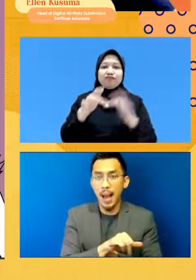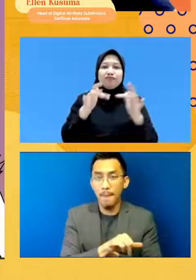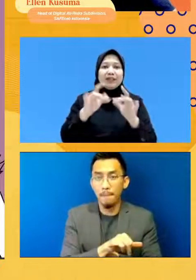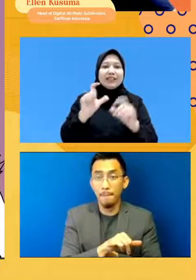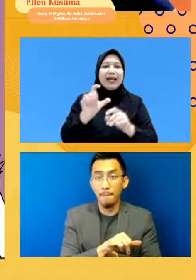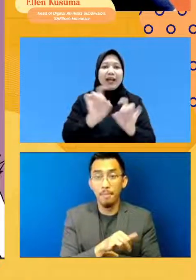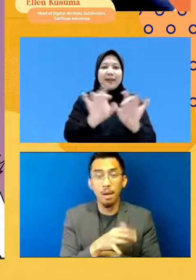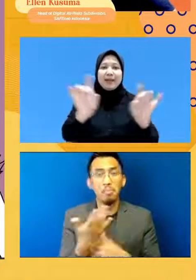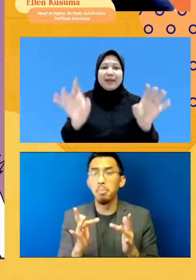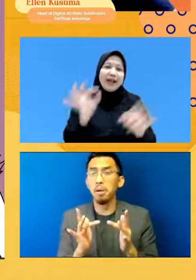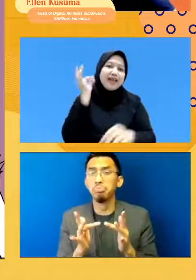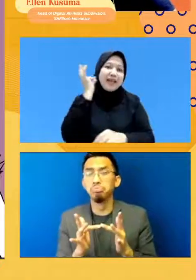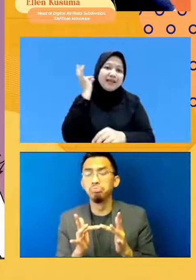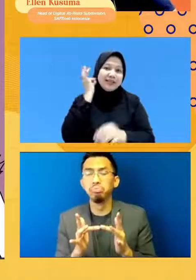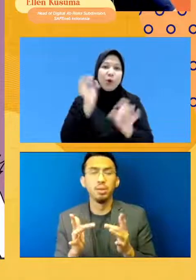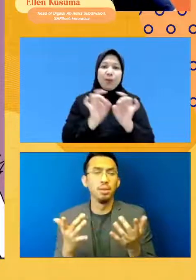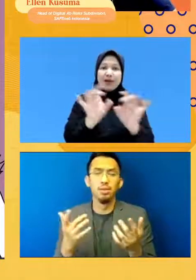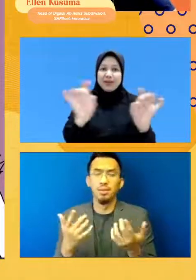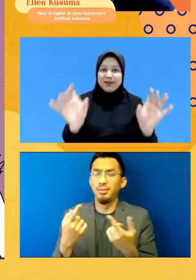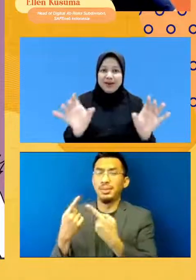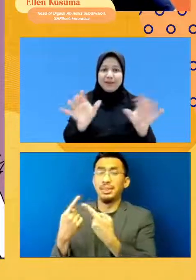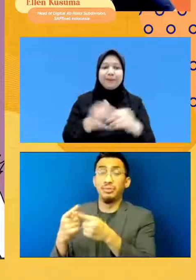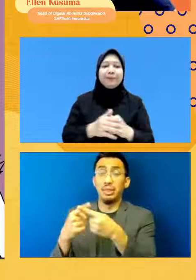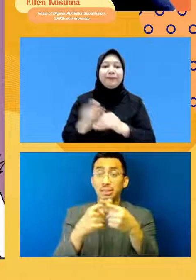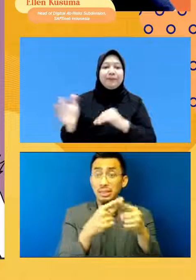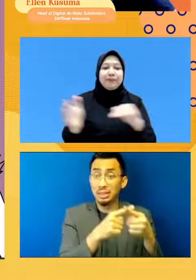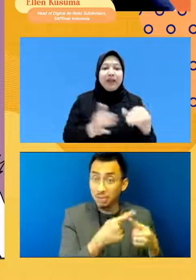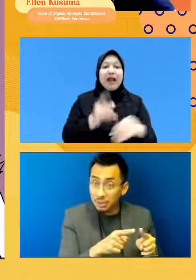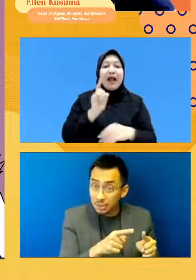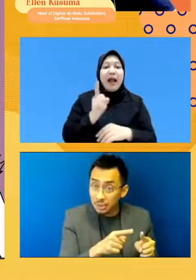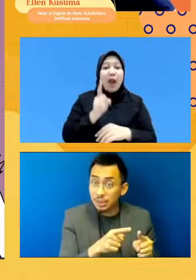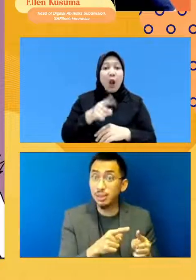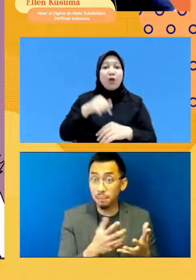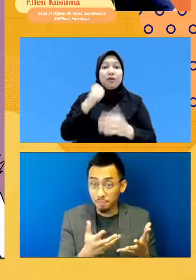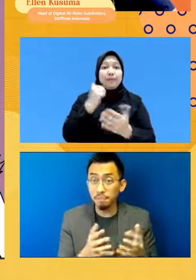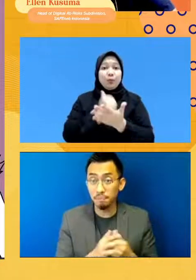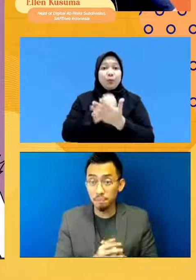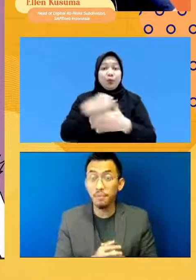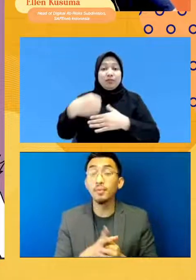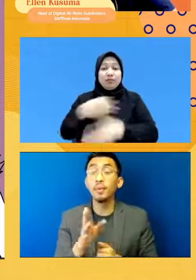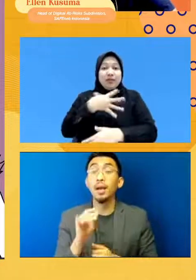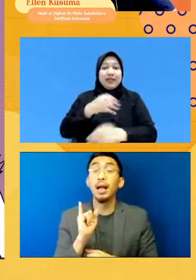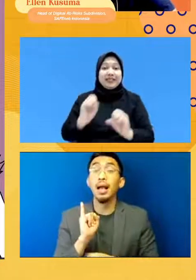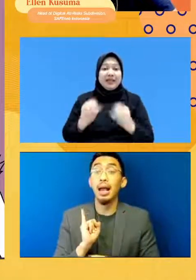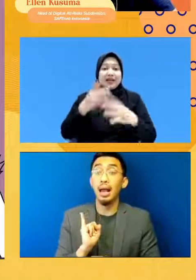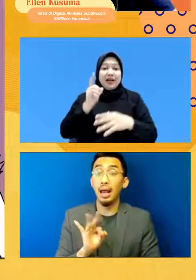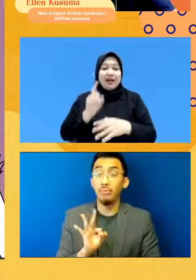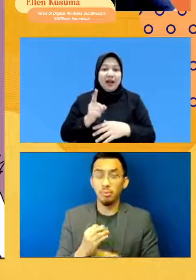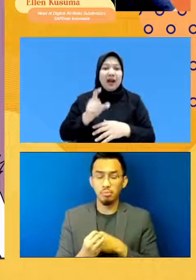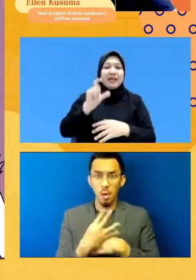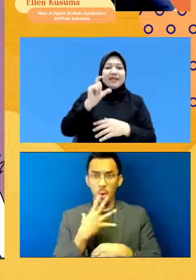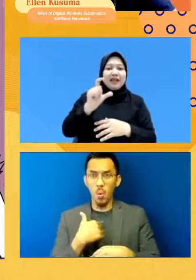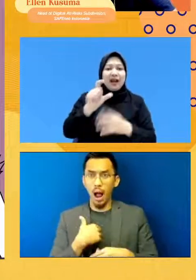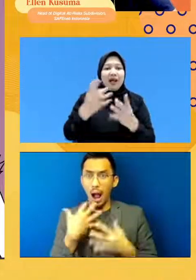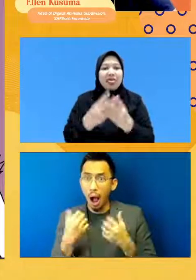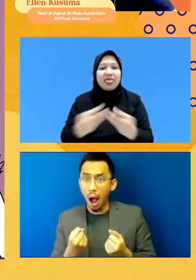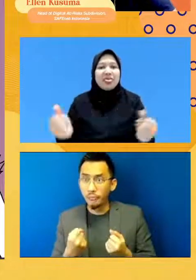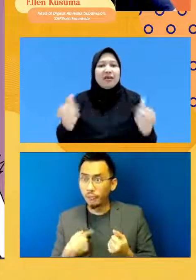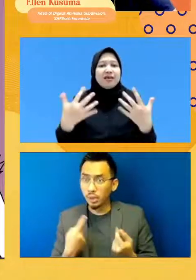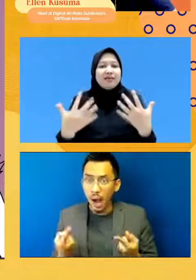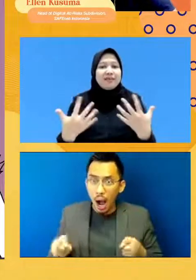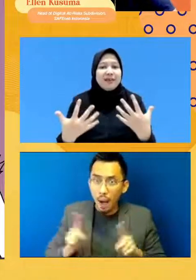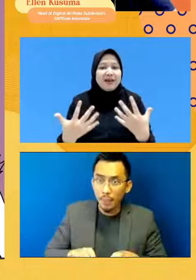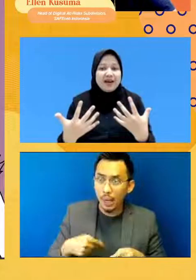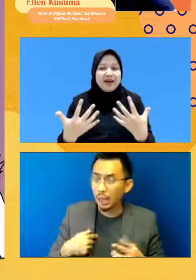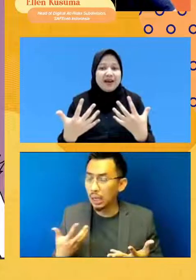if something happened to us, what could be done? Save evidence. You could do risk mapping. Who is the person